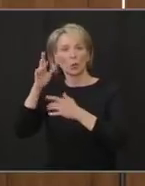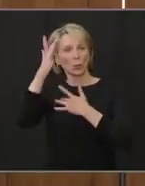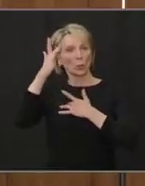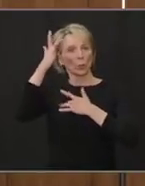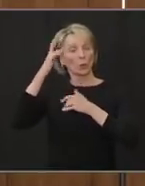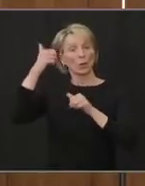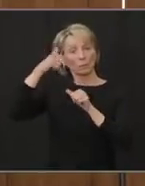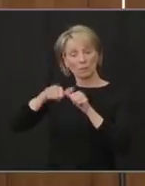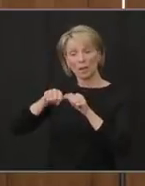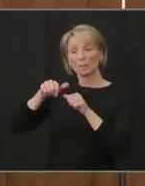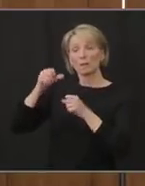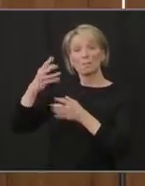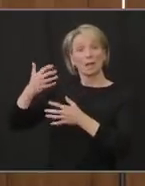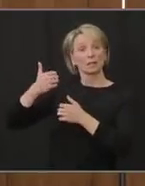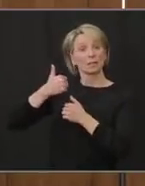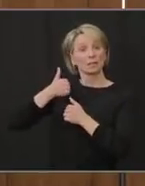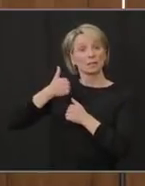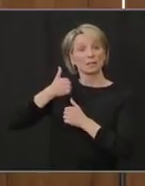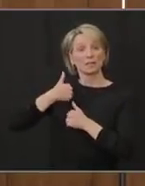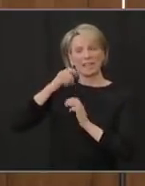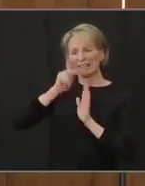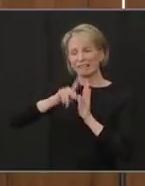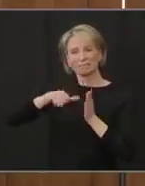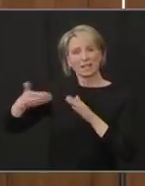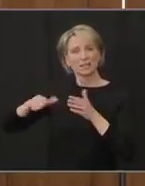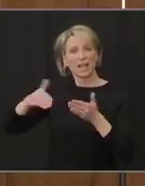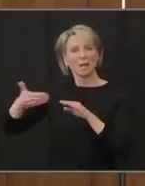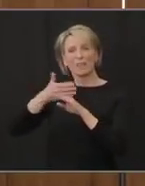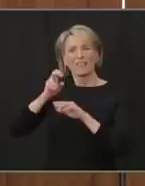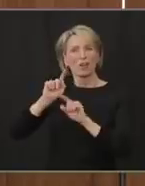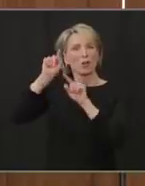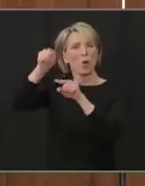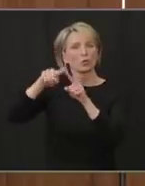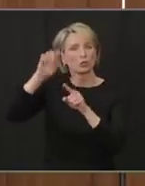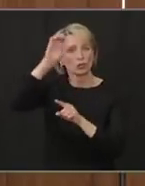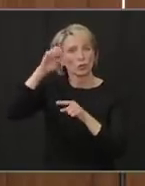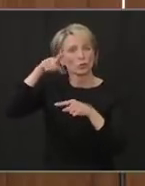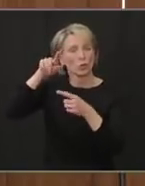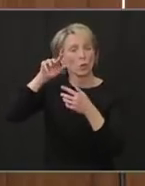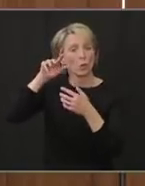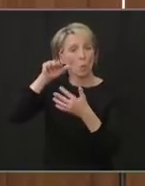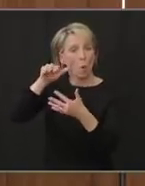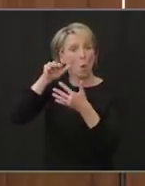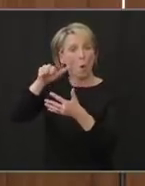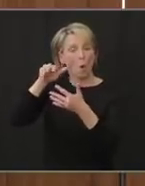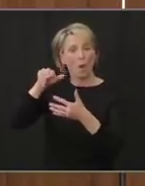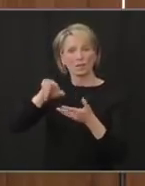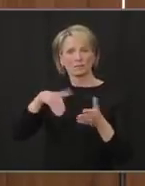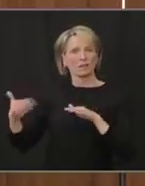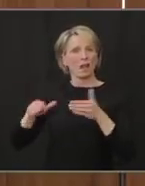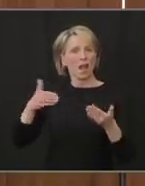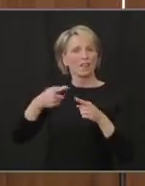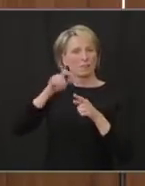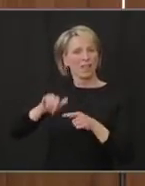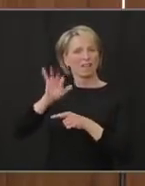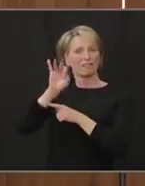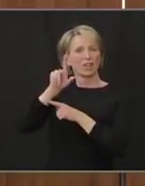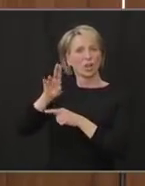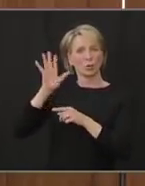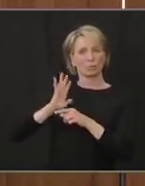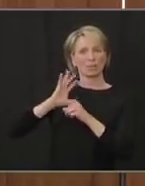got on a boat to go to Europe in the middle of the war. We know that the